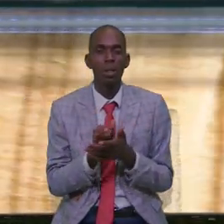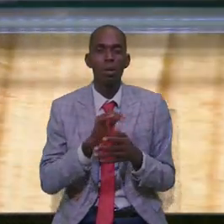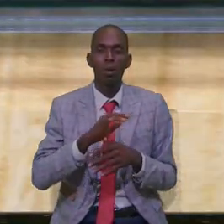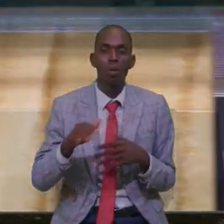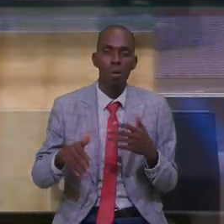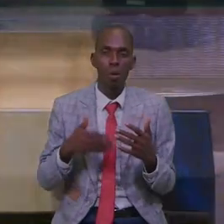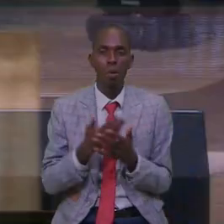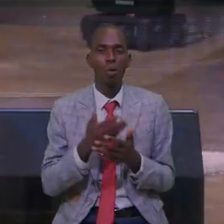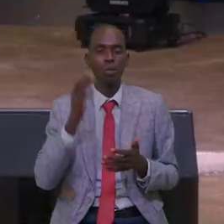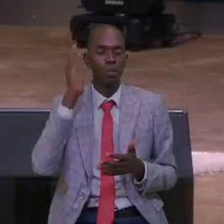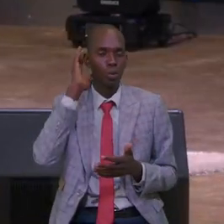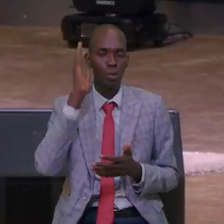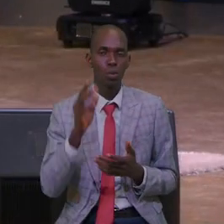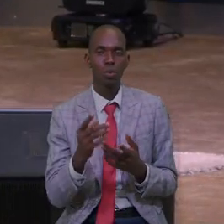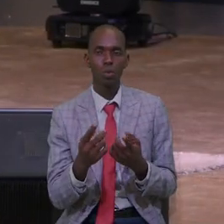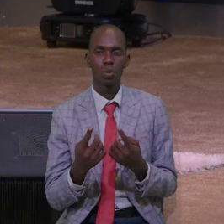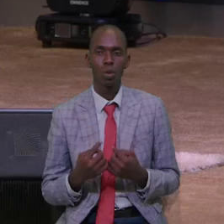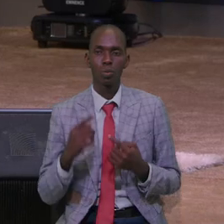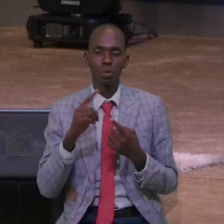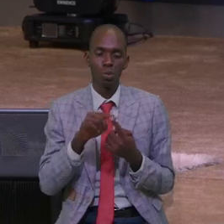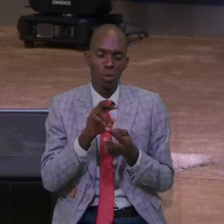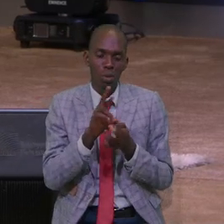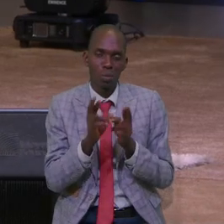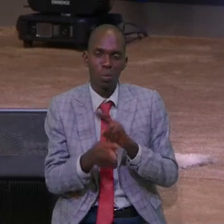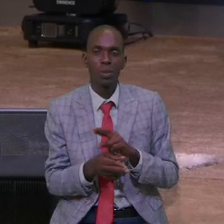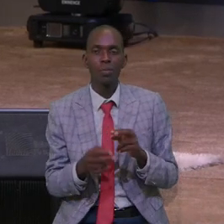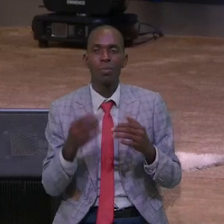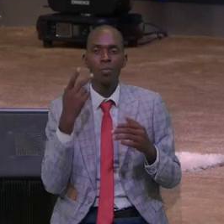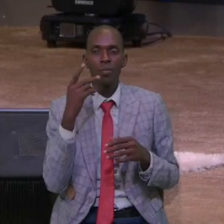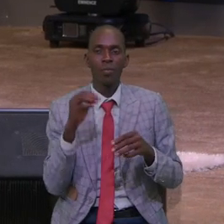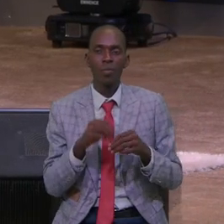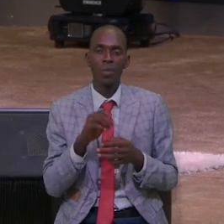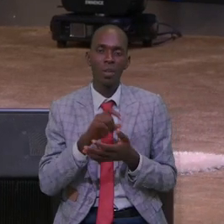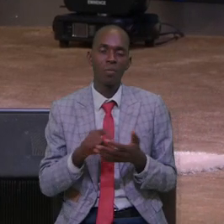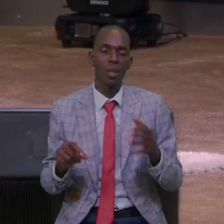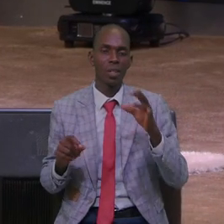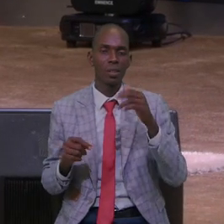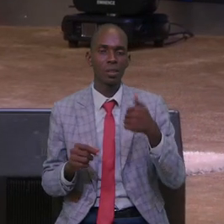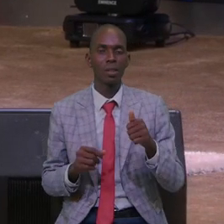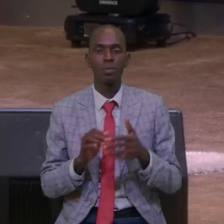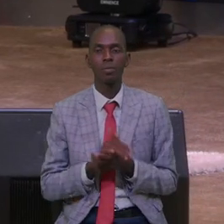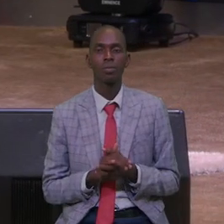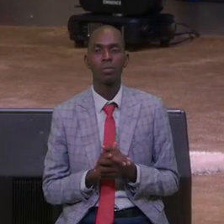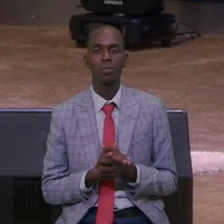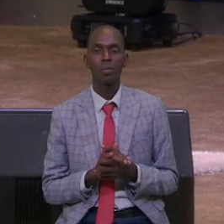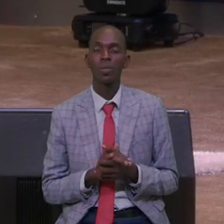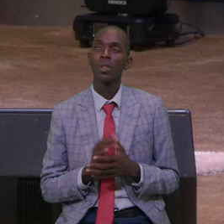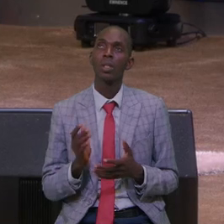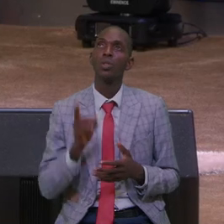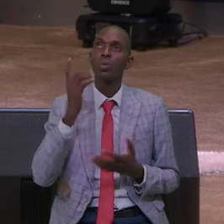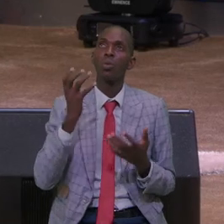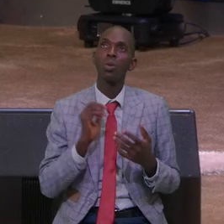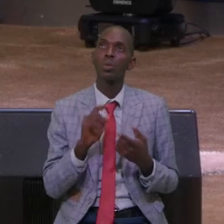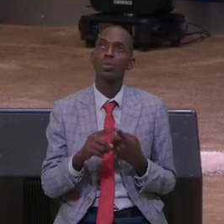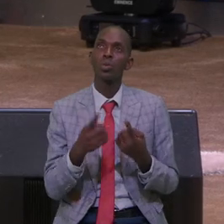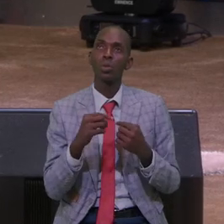all should come to repentance. Then he tells us in verse 10, he wants us to come to repentance, but